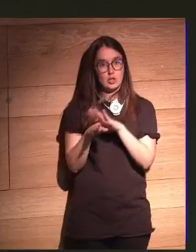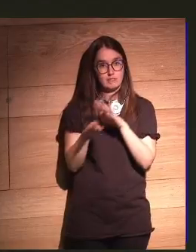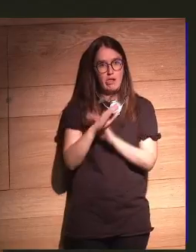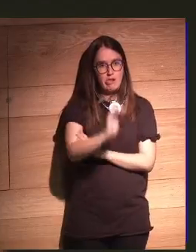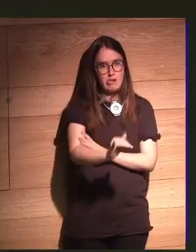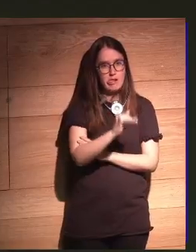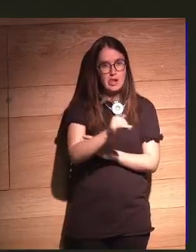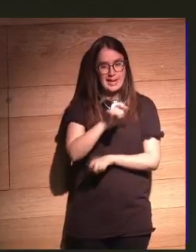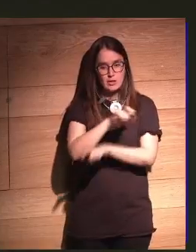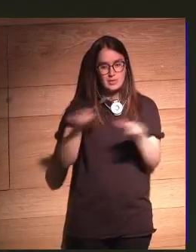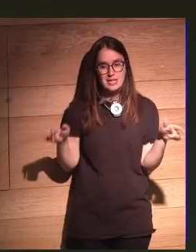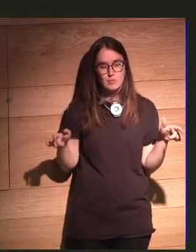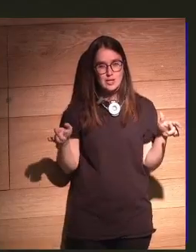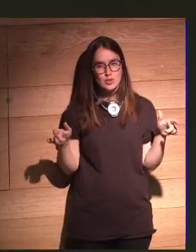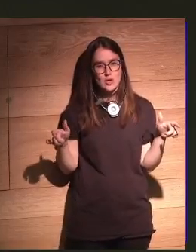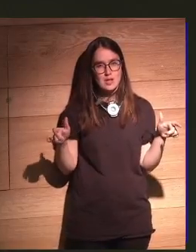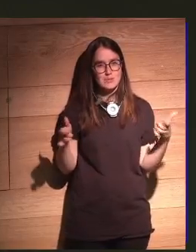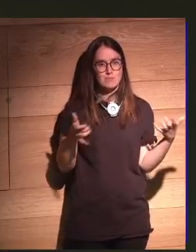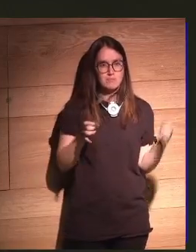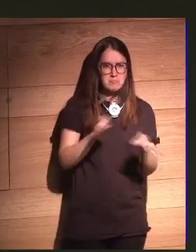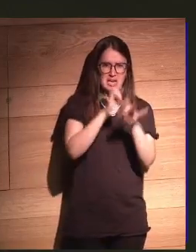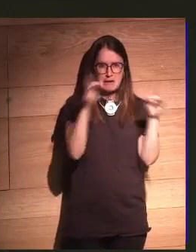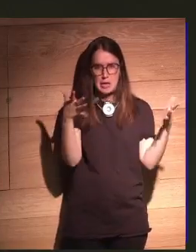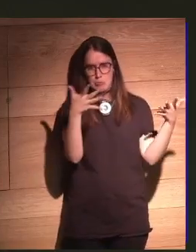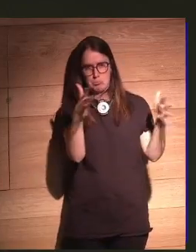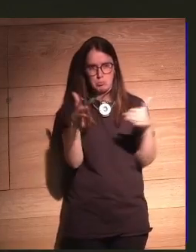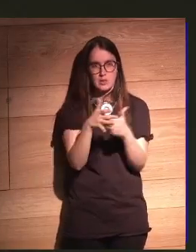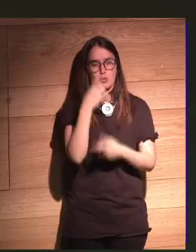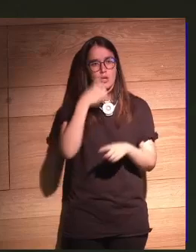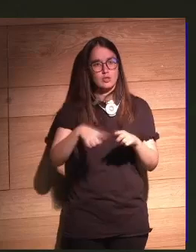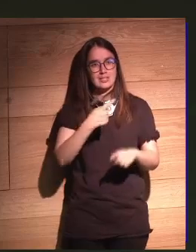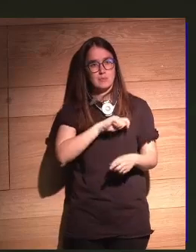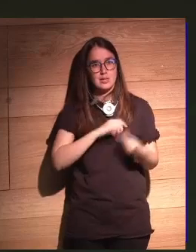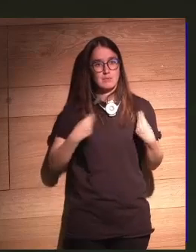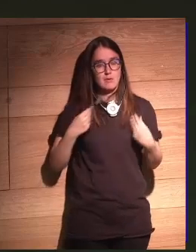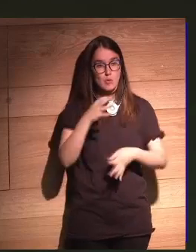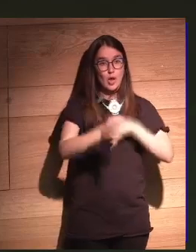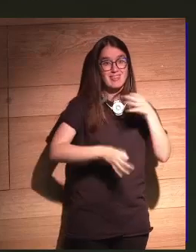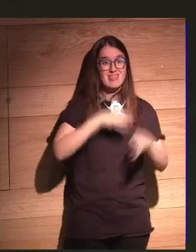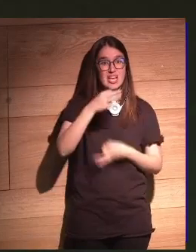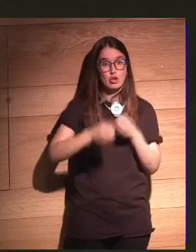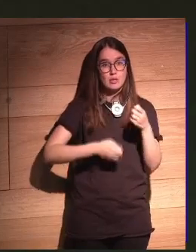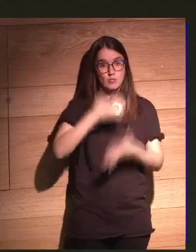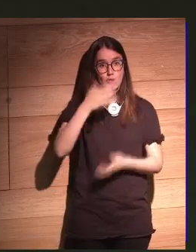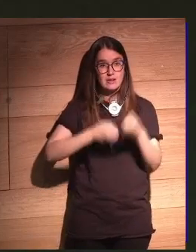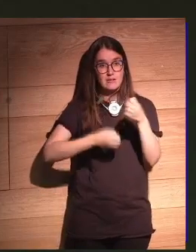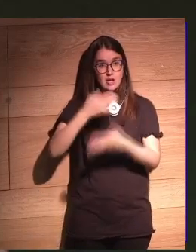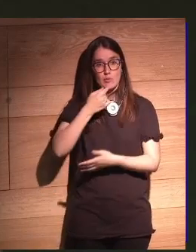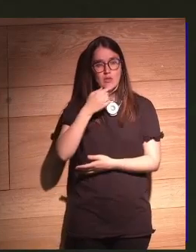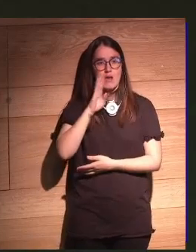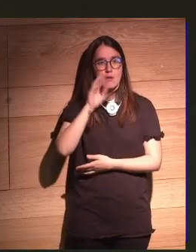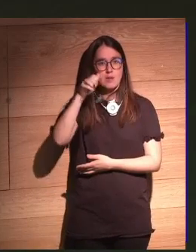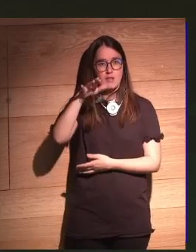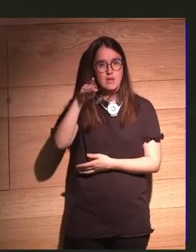before. So the population knows this more or less, and one of the things of Spain living